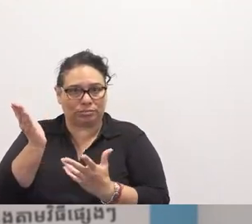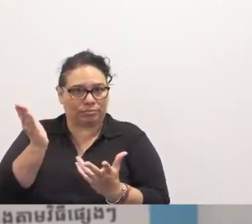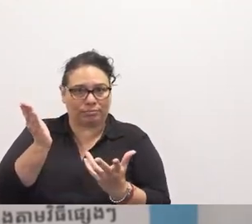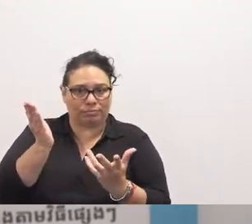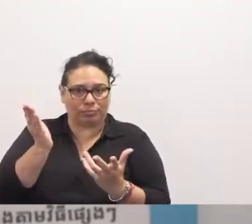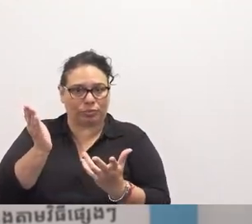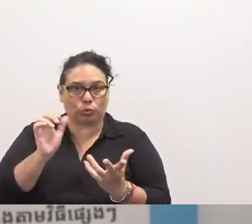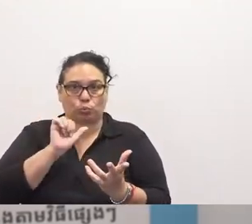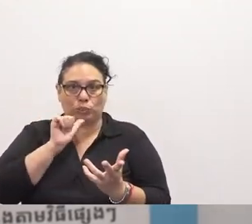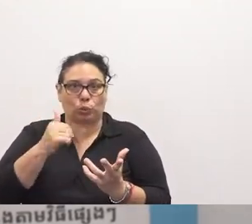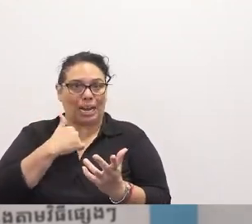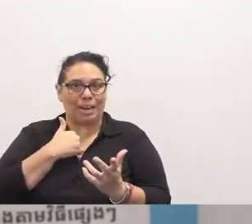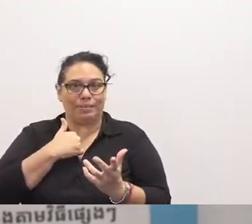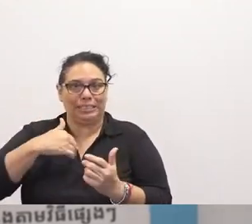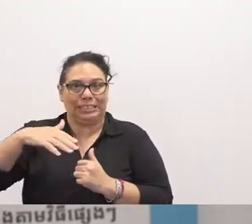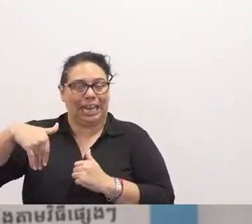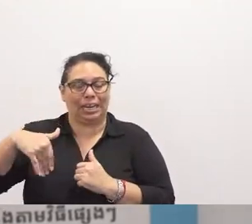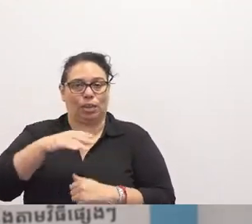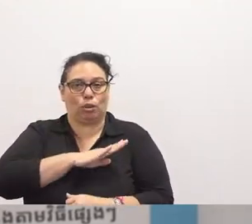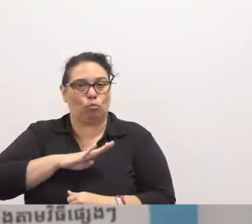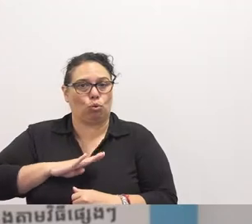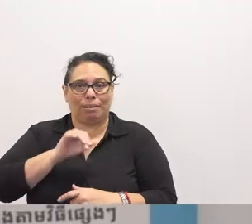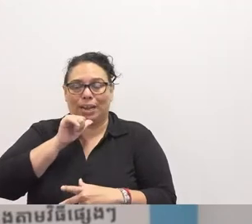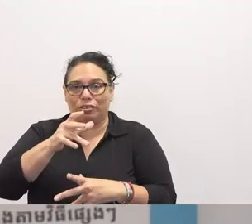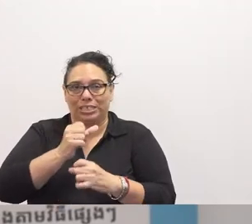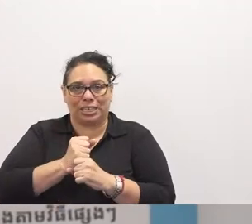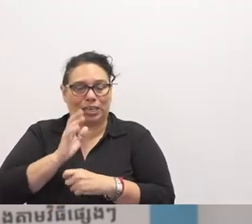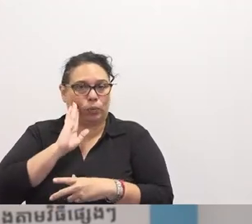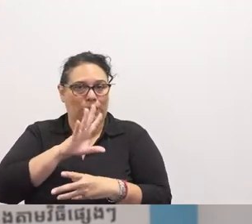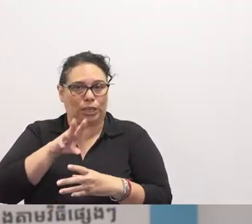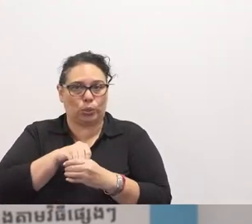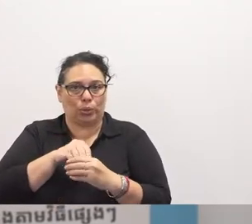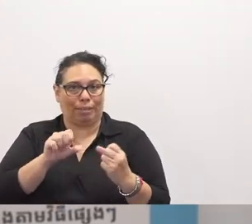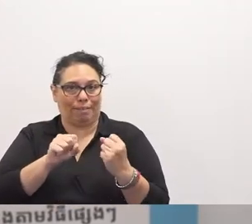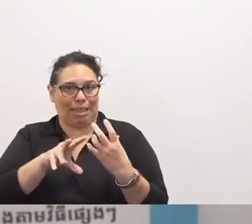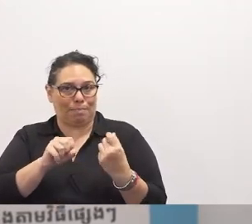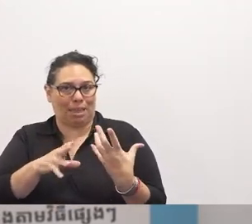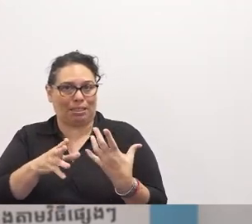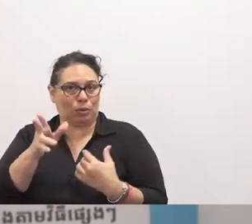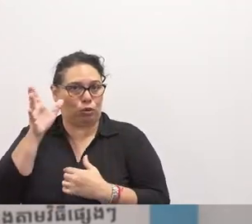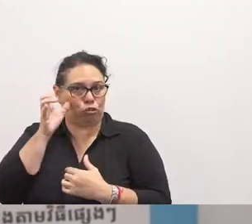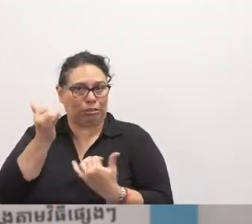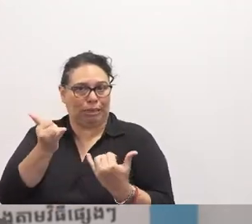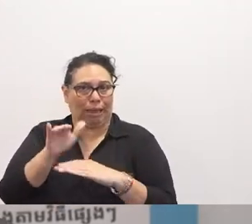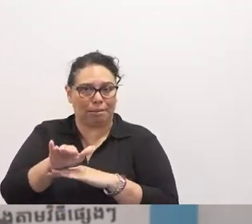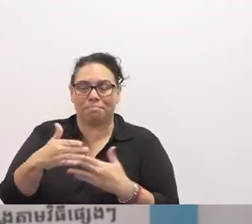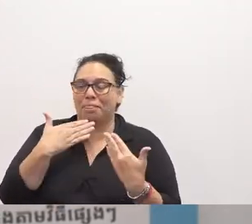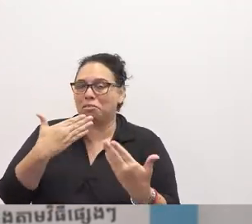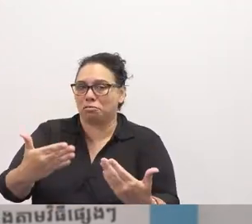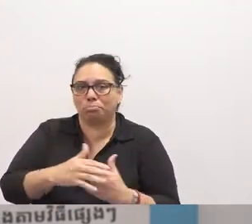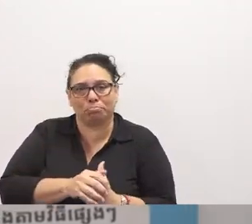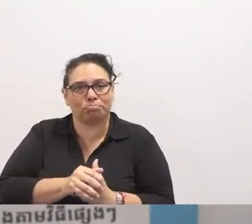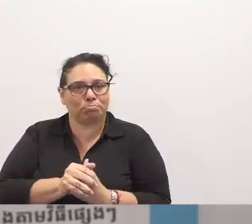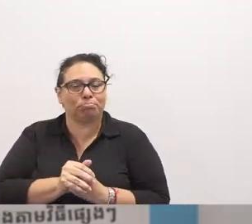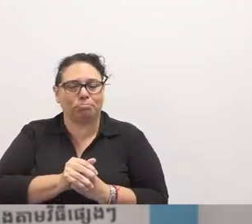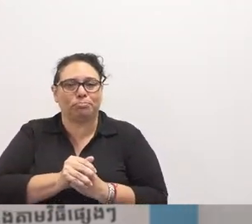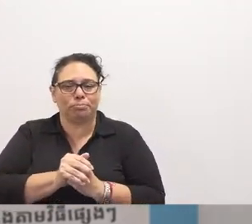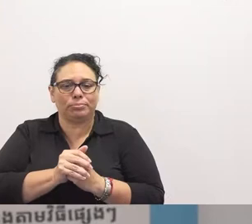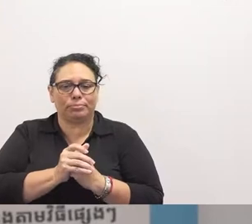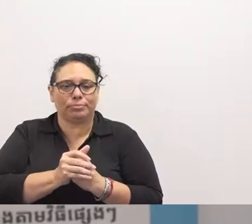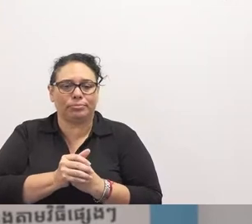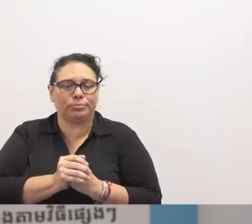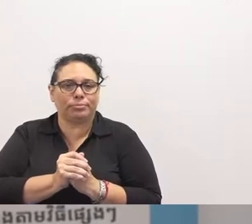since we don't have them yet, the board has not received them, will include some of the feedback that we've heard tonight. Thank you.